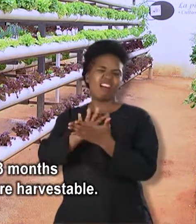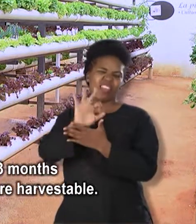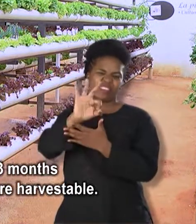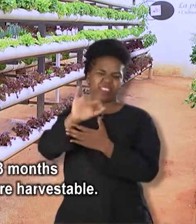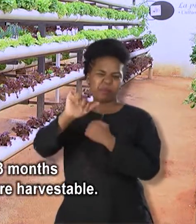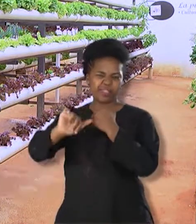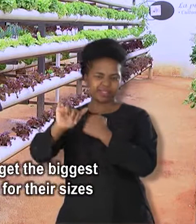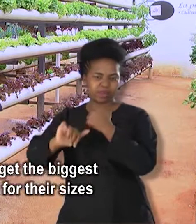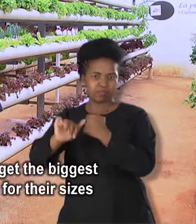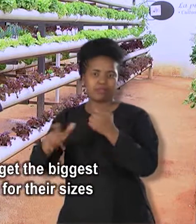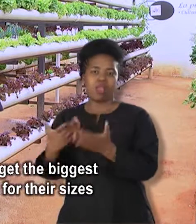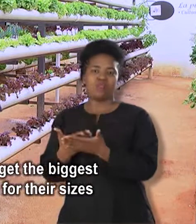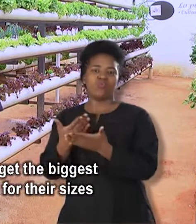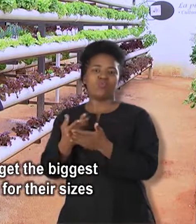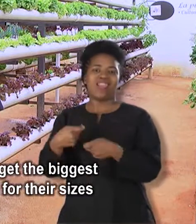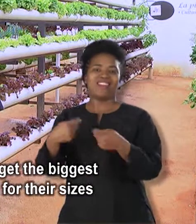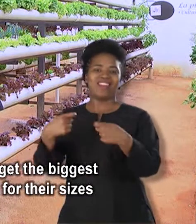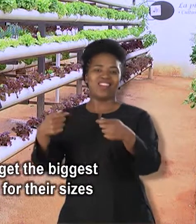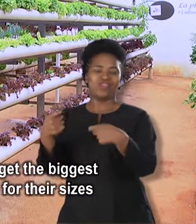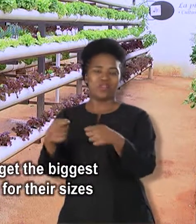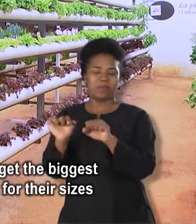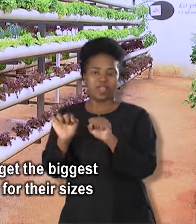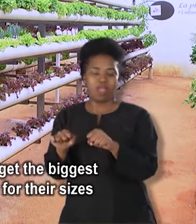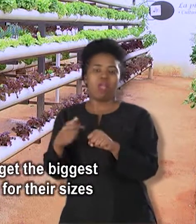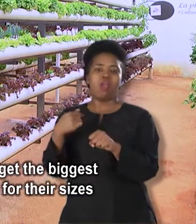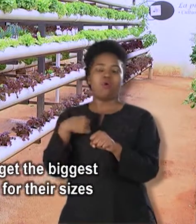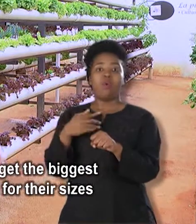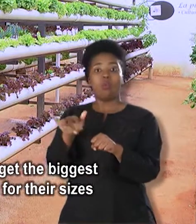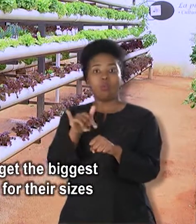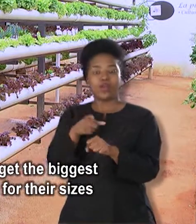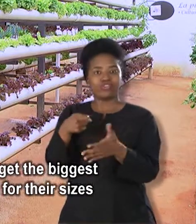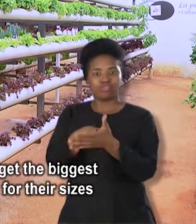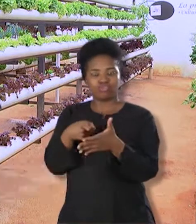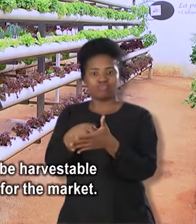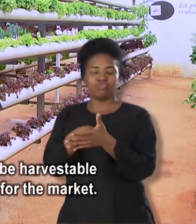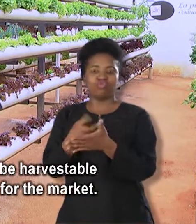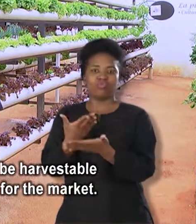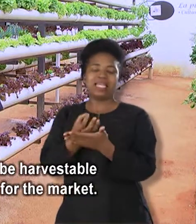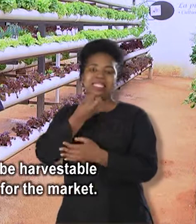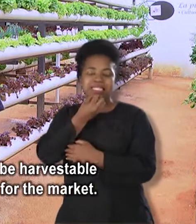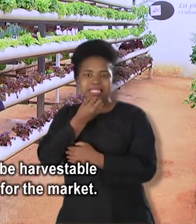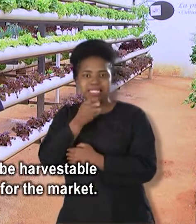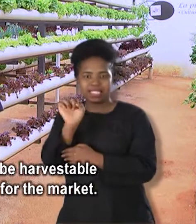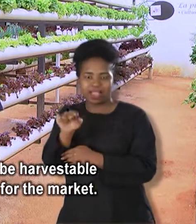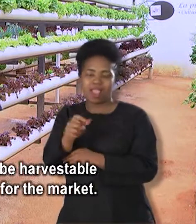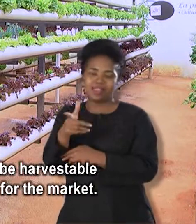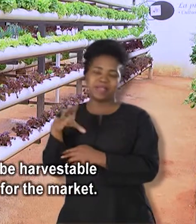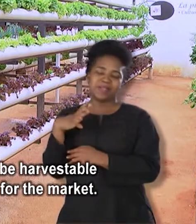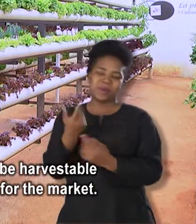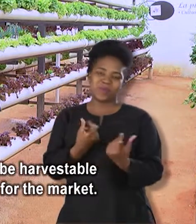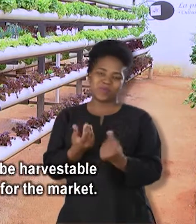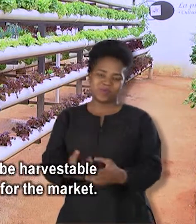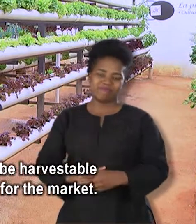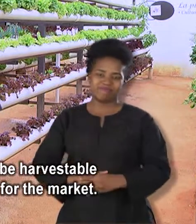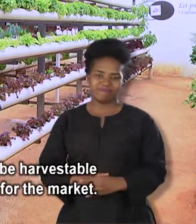till they are harvestable. They also get the bigger sized food for their sizes. And then they will be harvestable